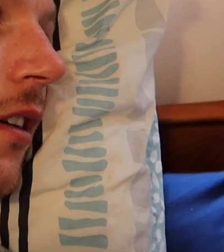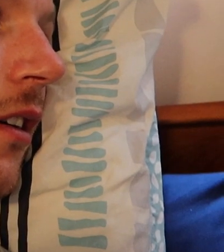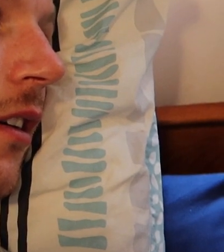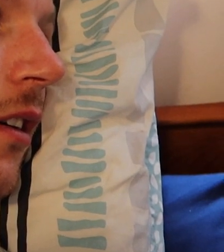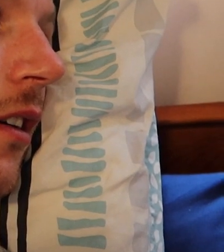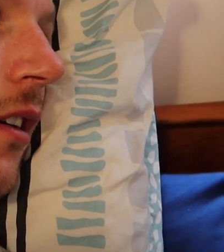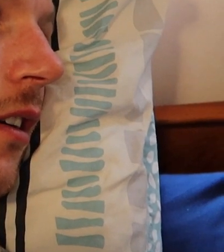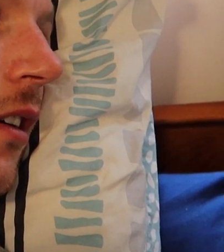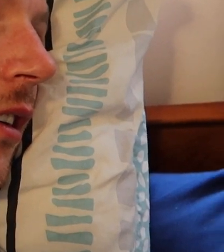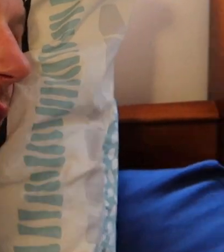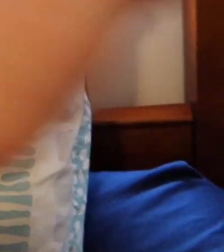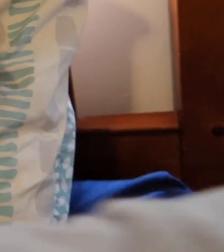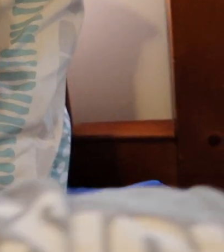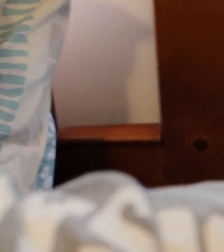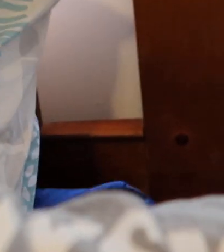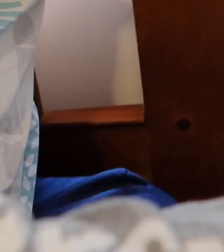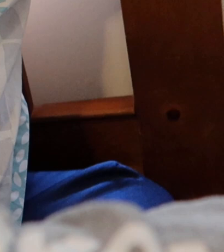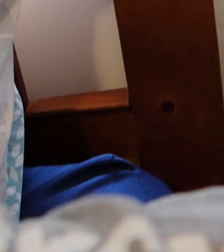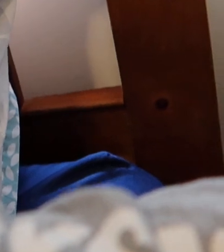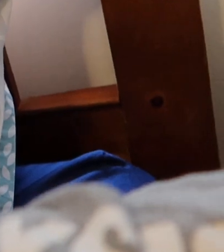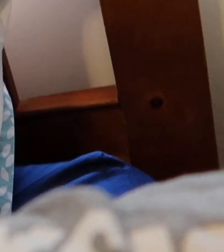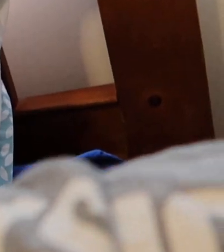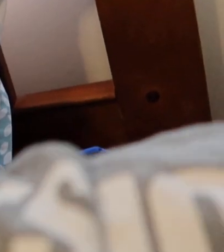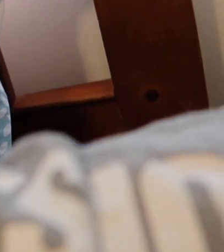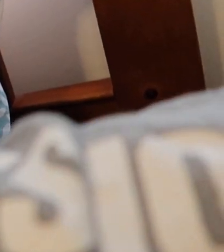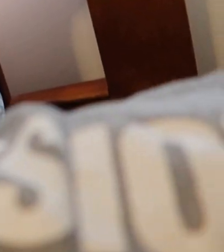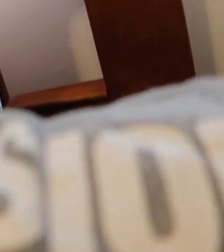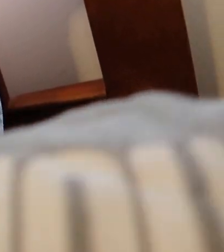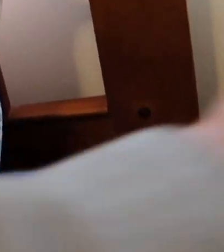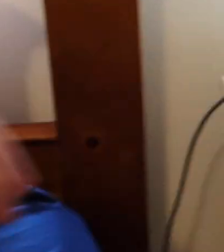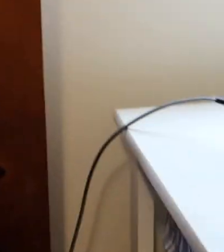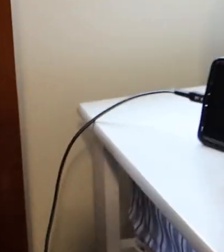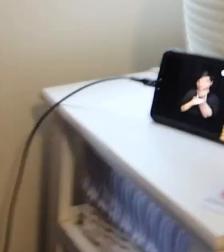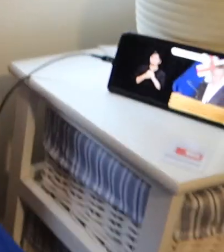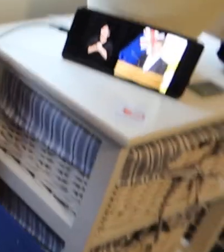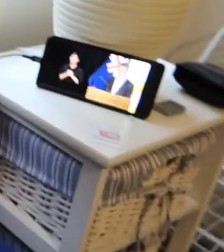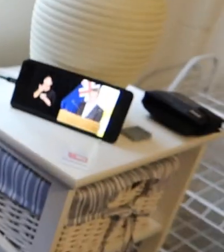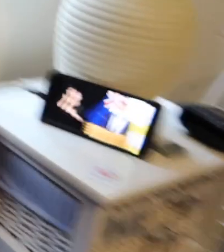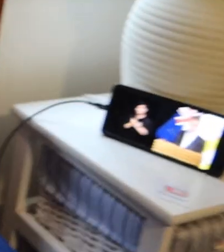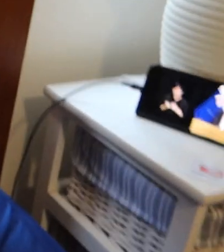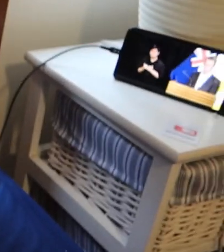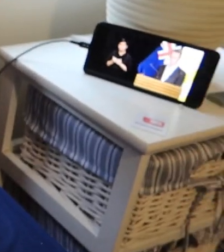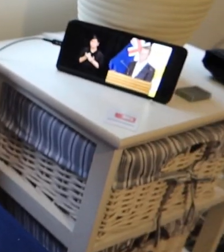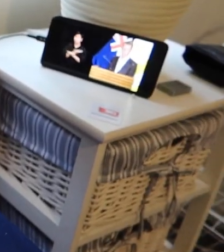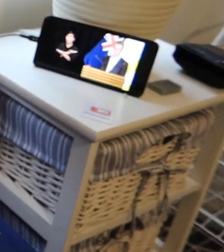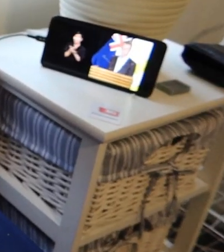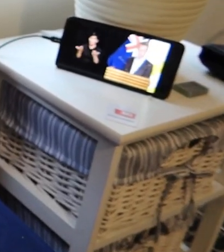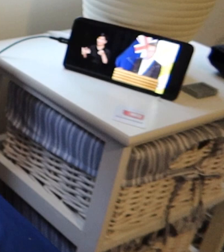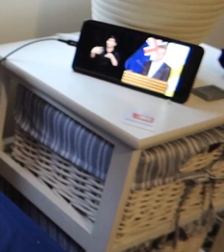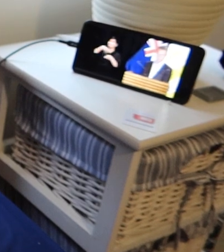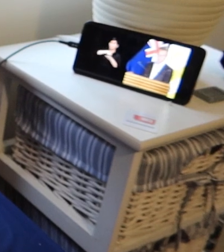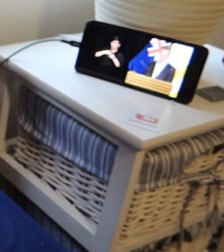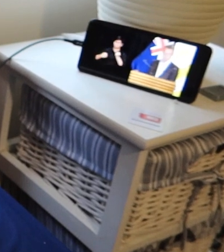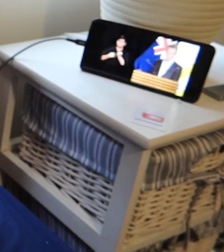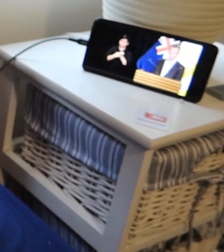New Zealand, as well as the people of South Auckland. Let's turn this up. More important than ever that everyone right around the country continues to play their part and